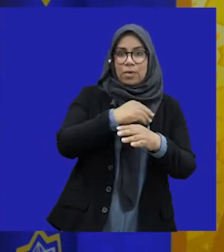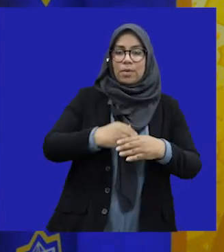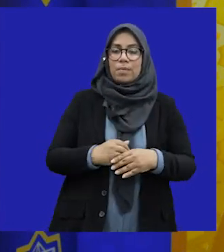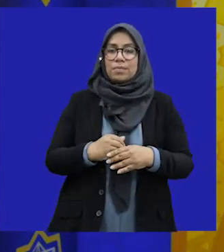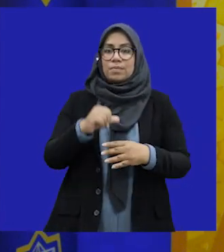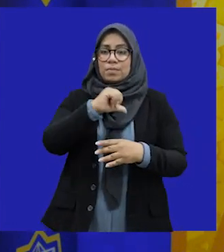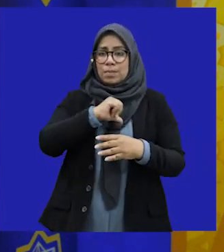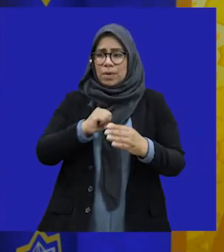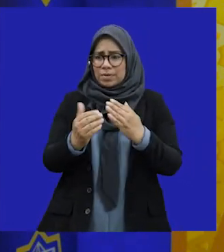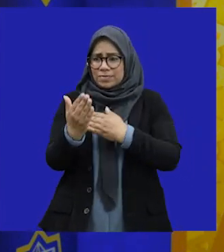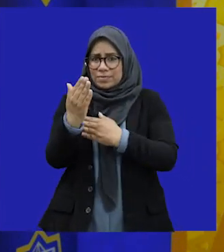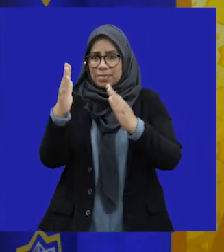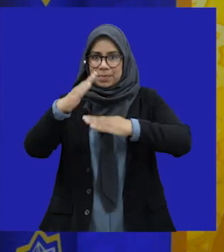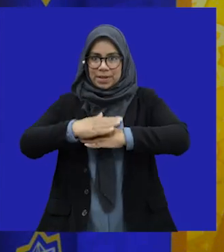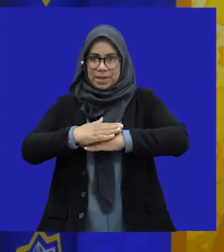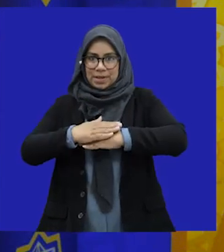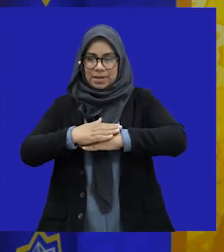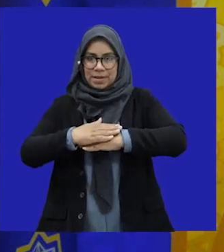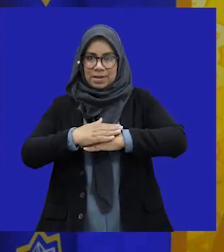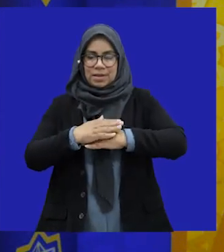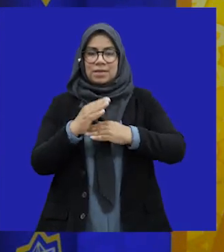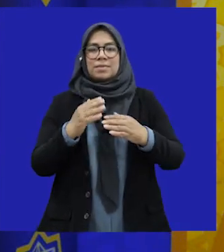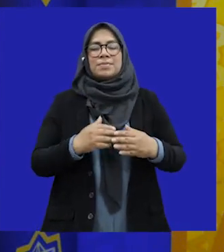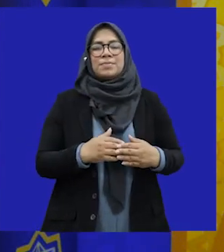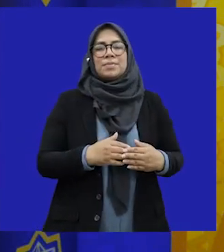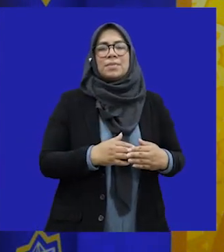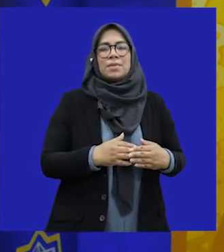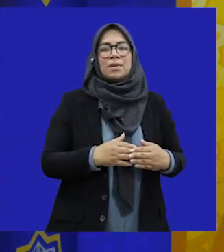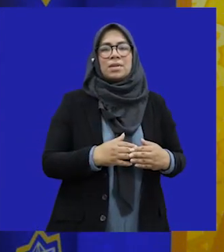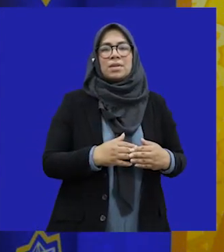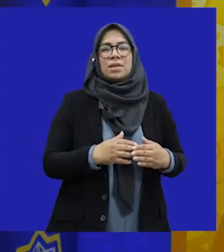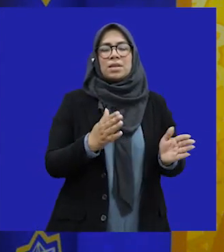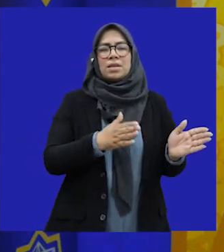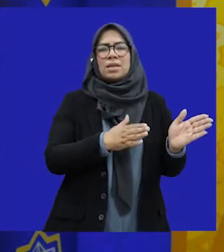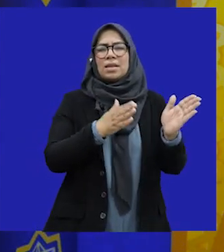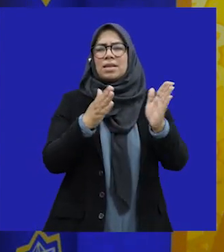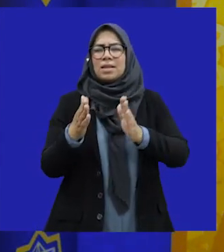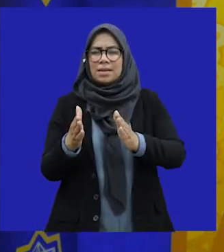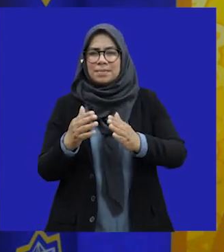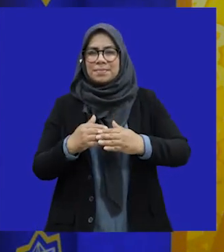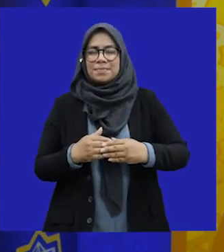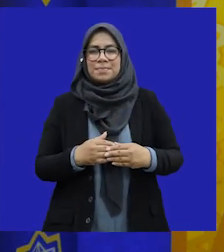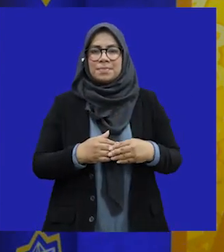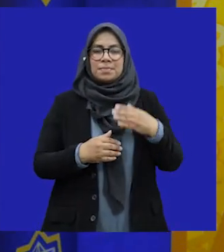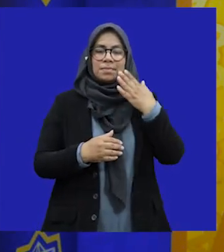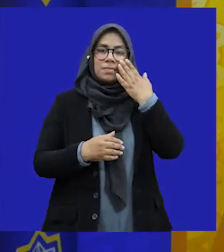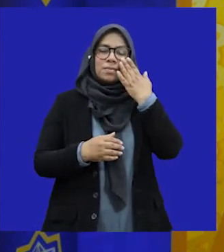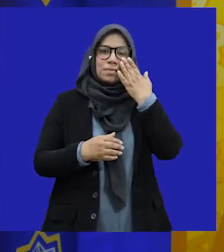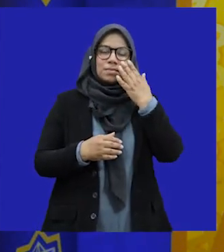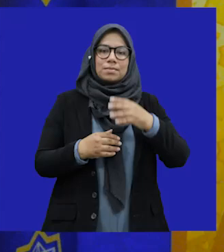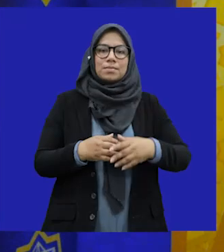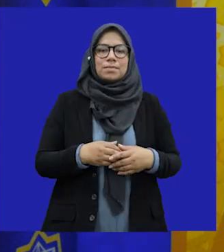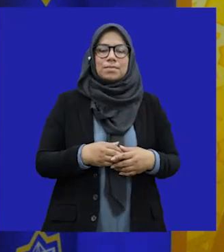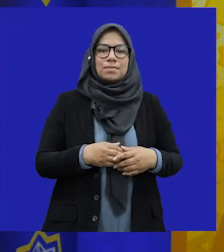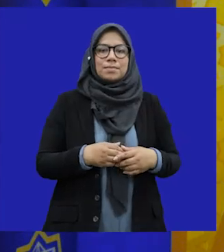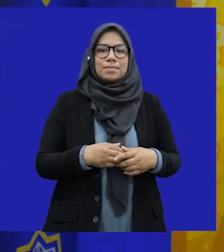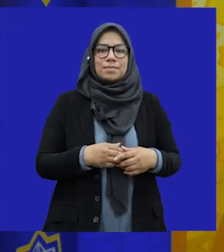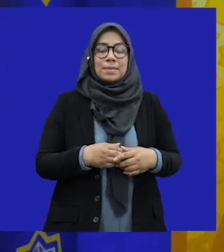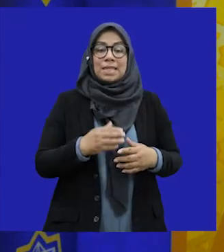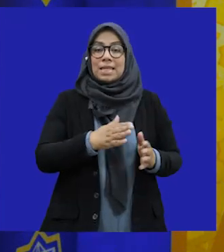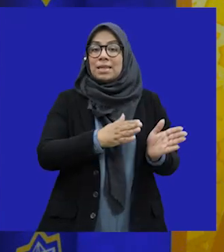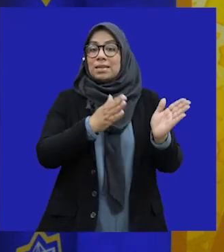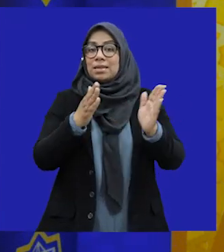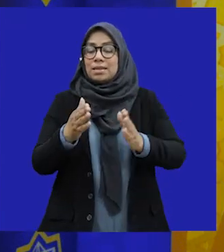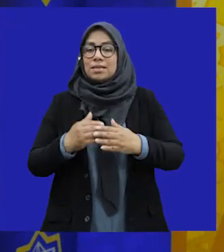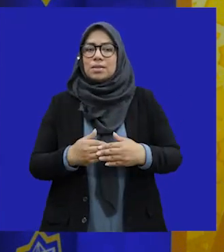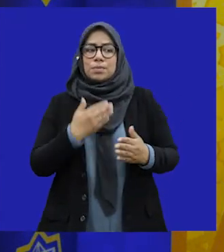prayer. And there are non-confirmed or sunnah ghayr muakkada. These